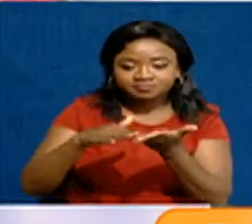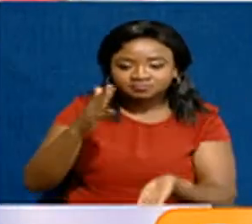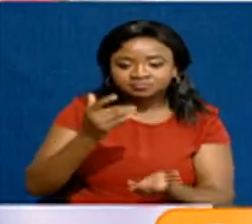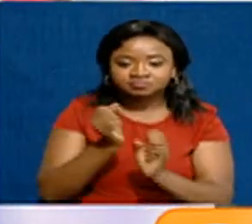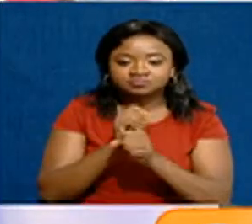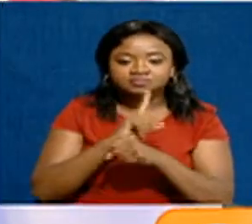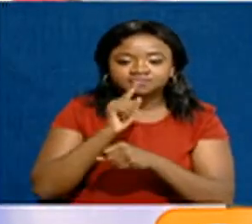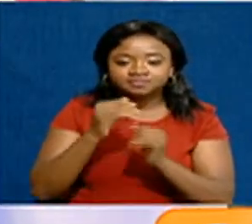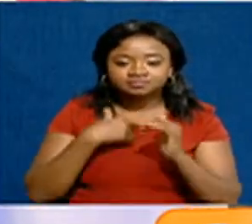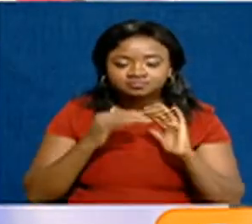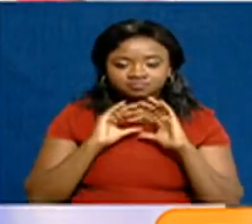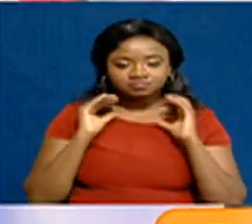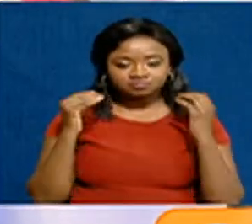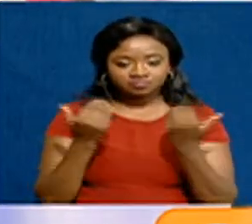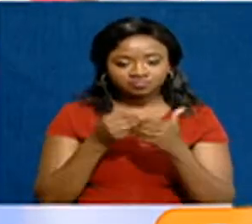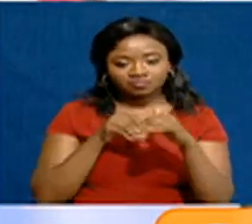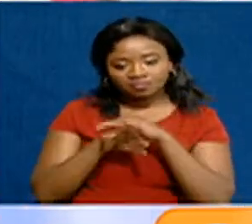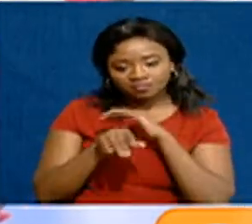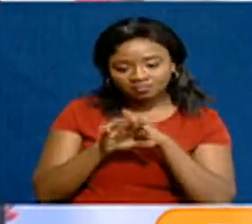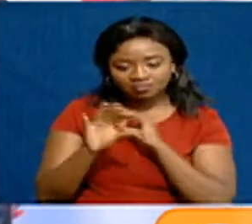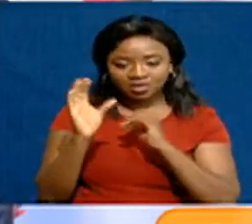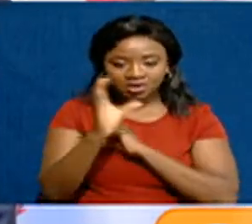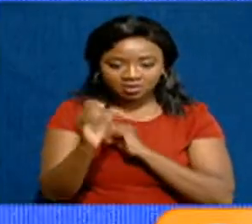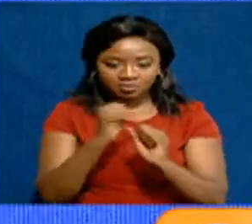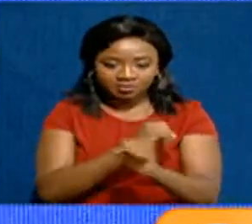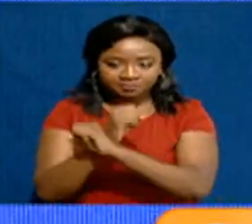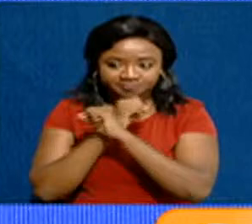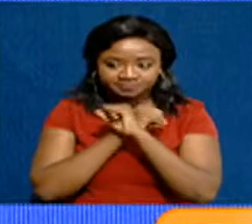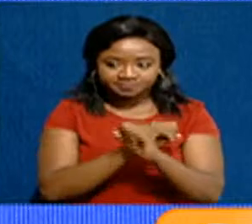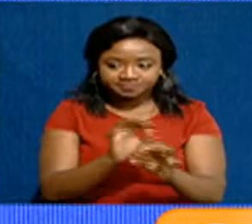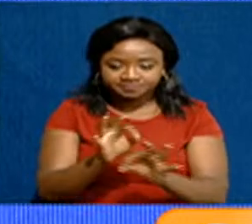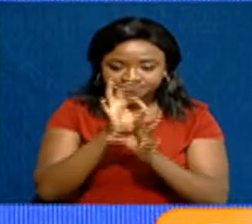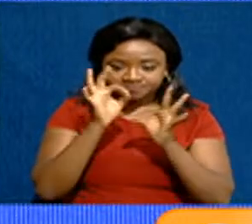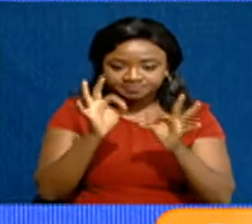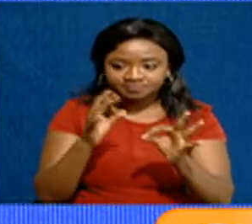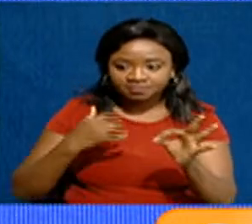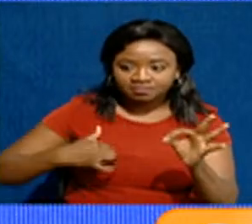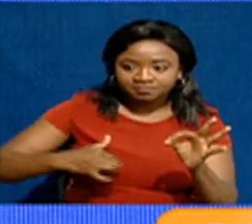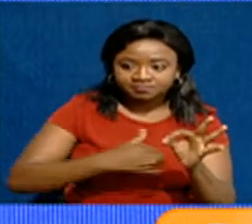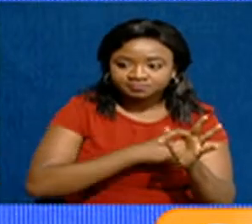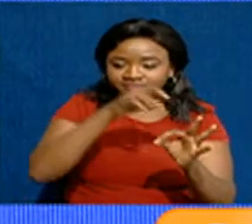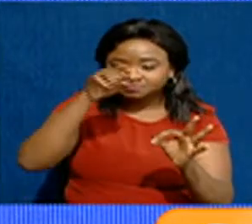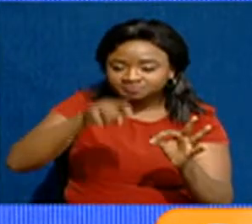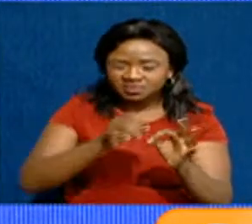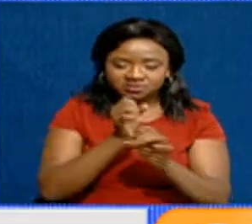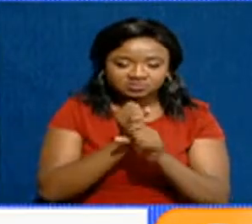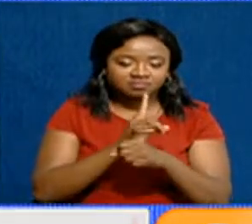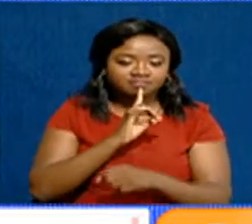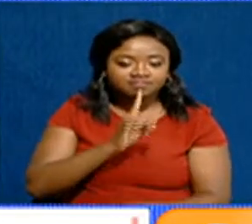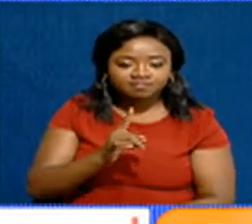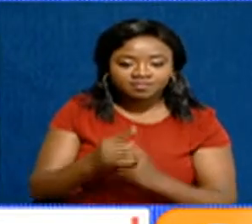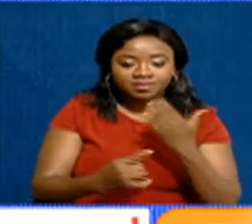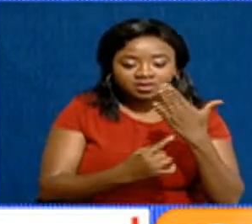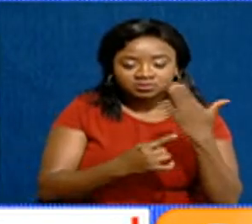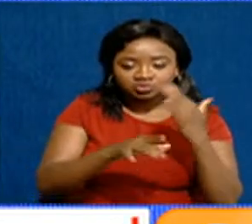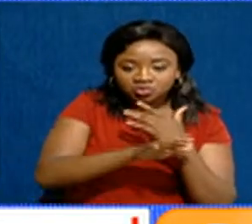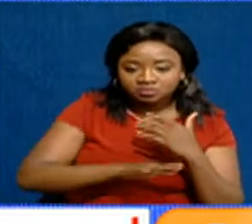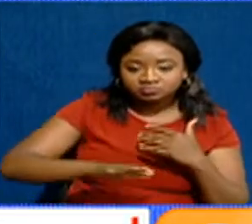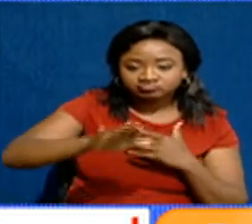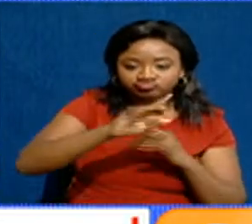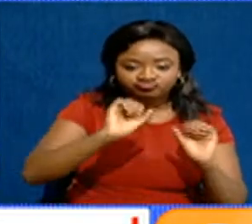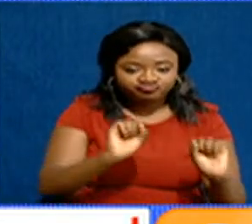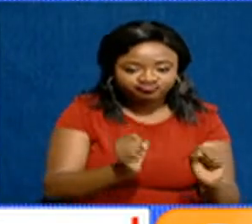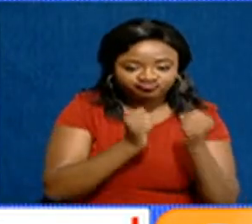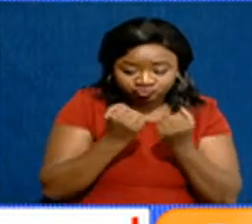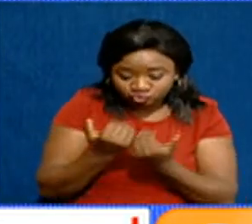access, consumer protection, and efficiency. We must ensure the digital environment is safe for all, especially children,